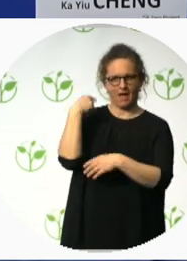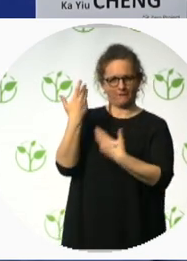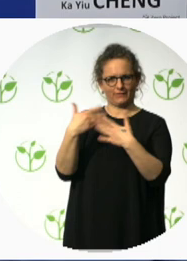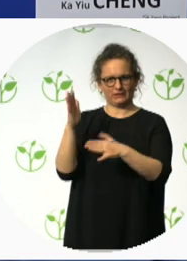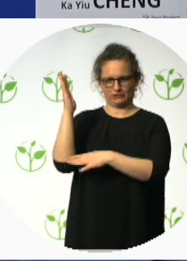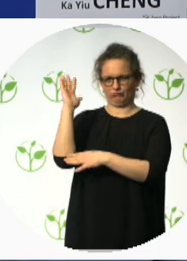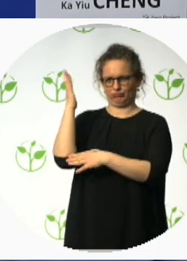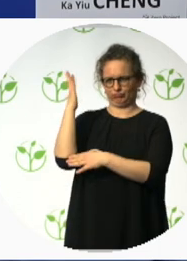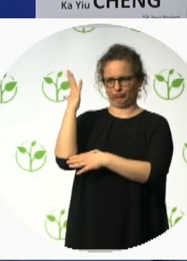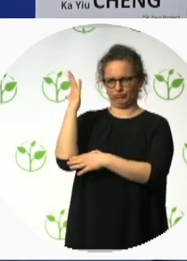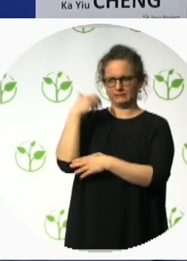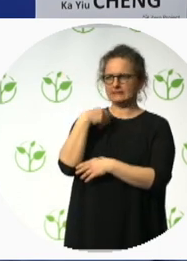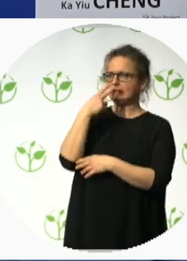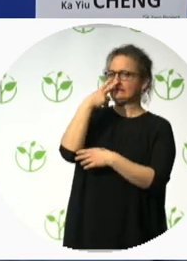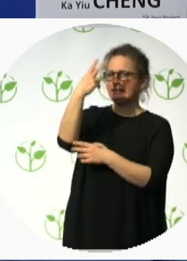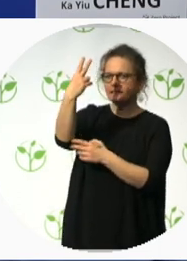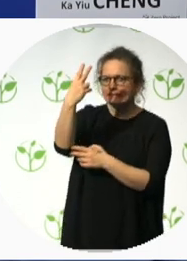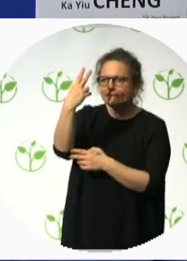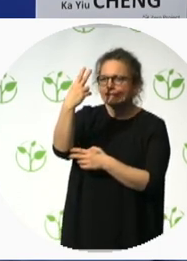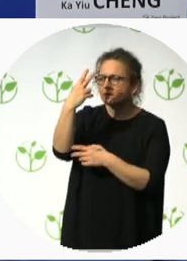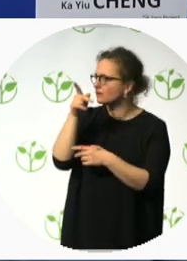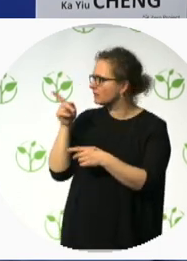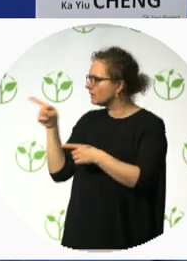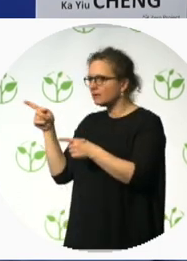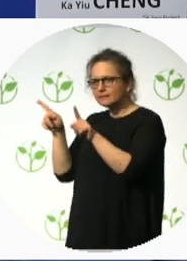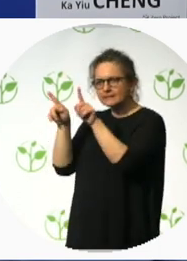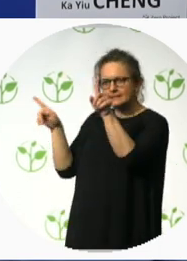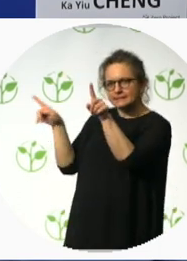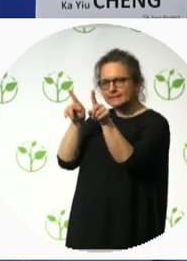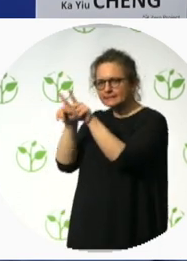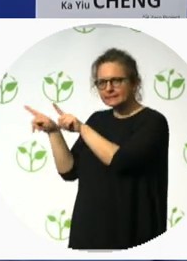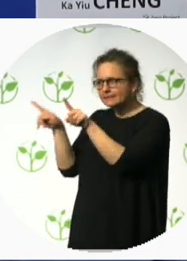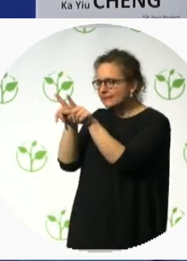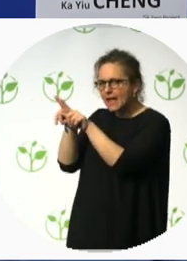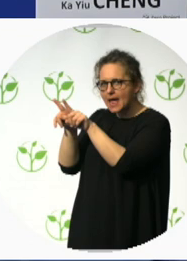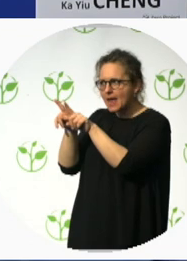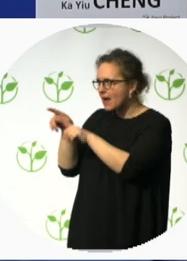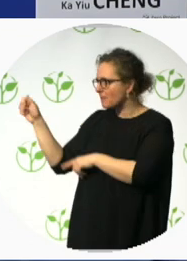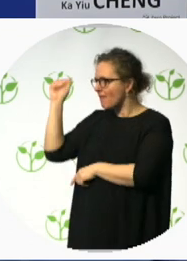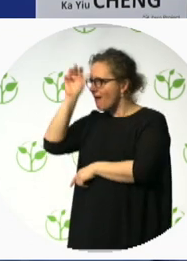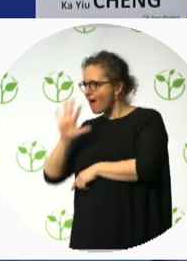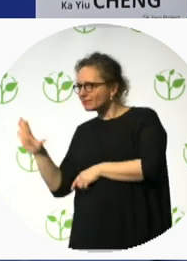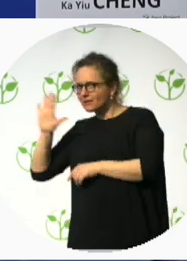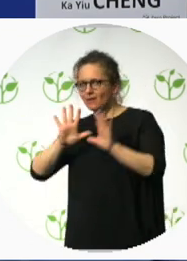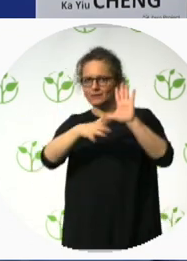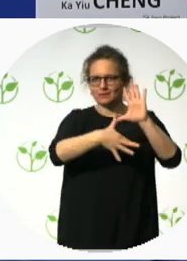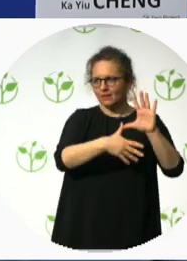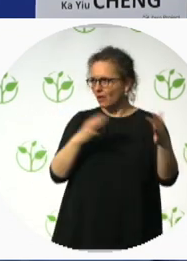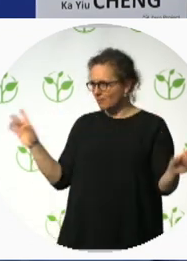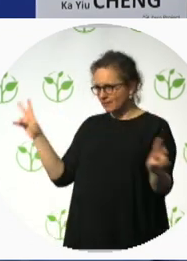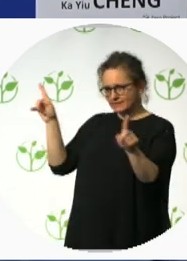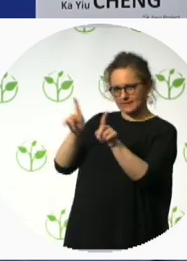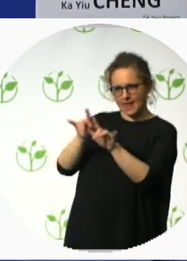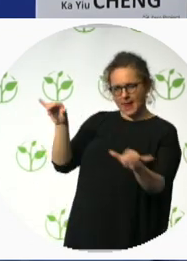like in Asia countries. Yes, the education levels of deaf people is